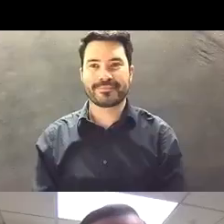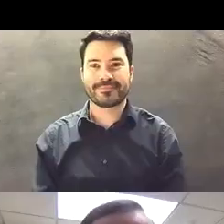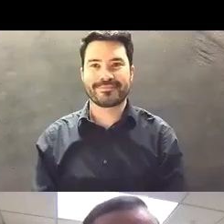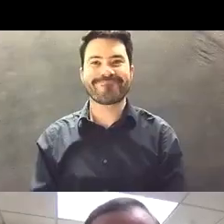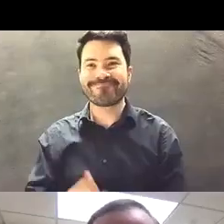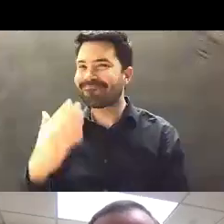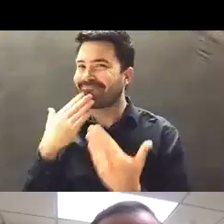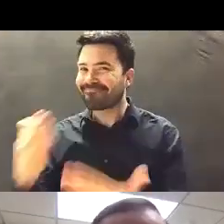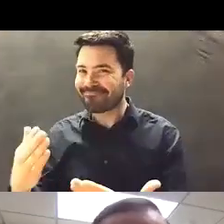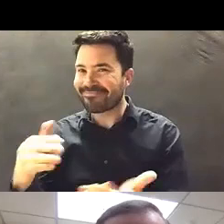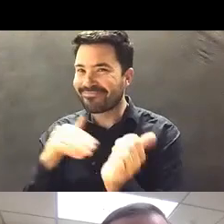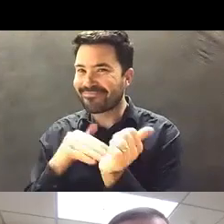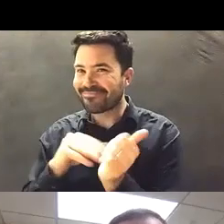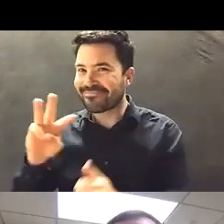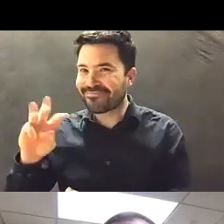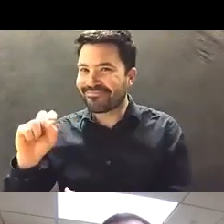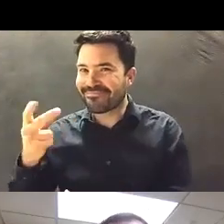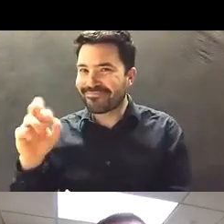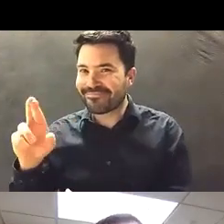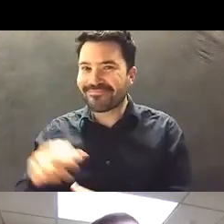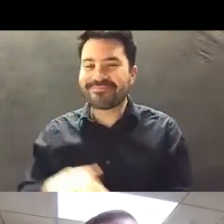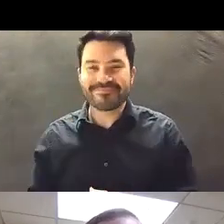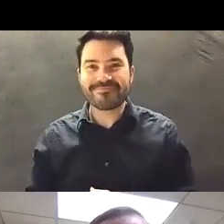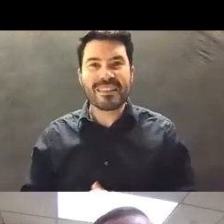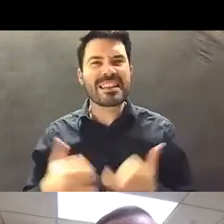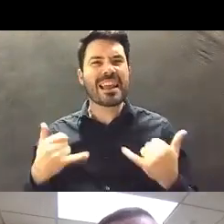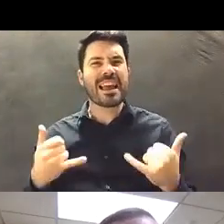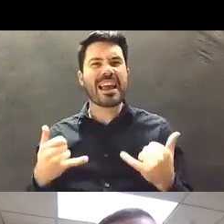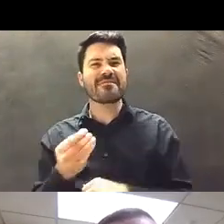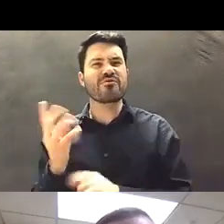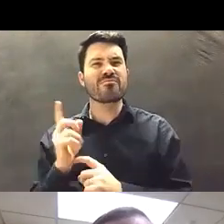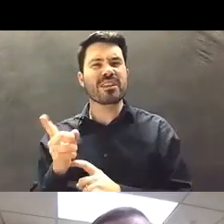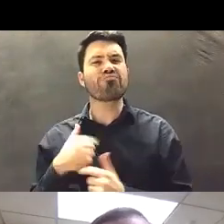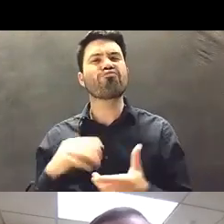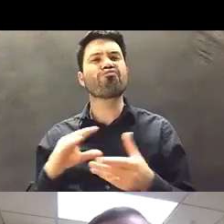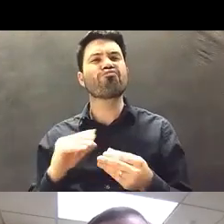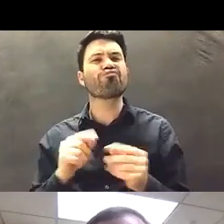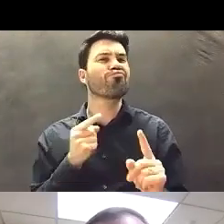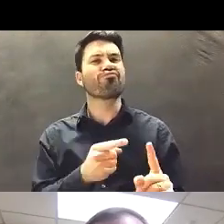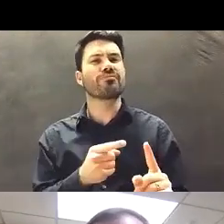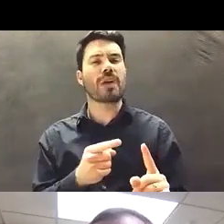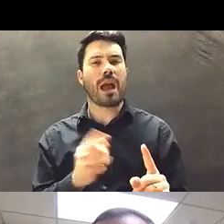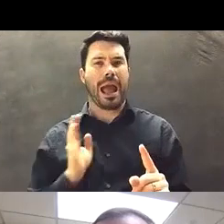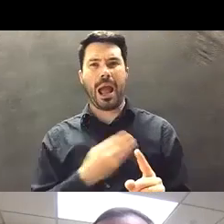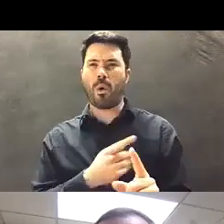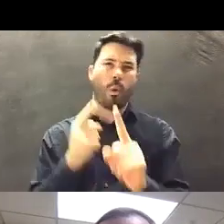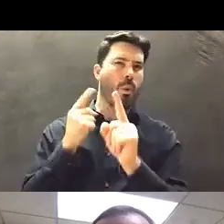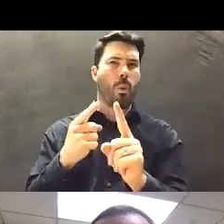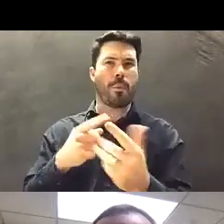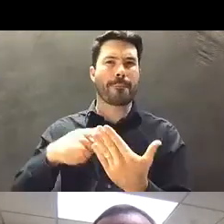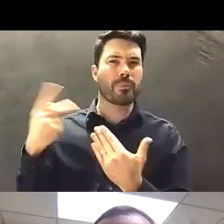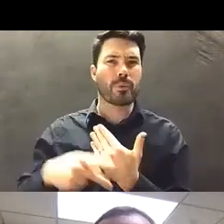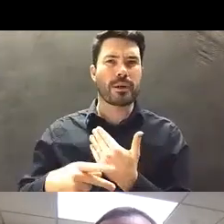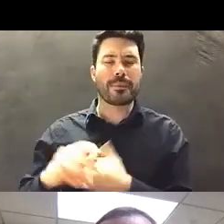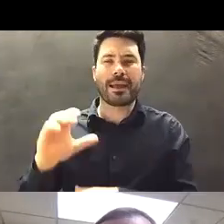Thank you, Dr. Washer. I'm going to spend a few minutes talking about our initiative of the year, Care at Home. But before I do, I want